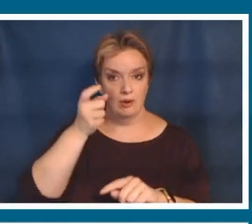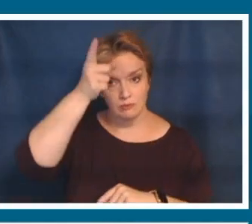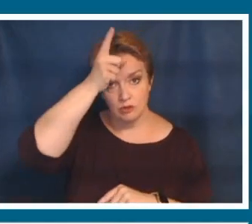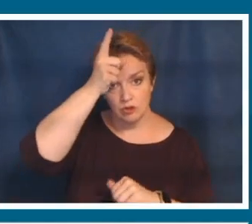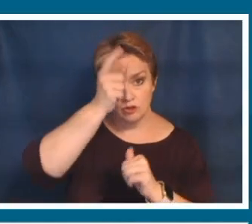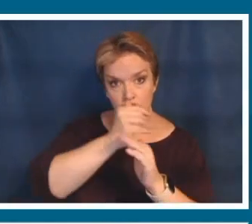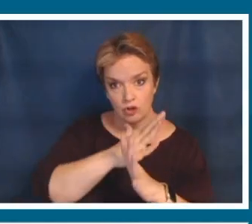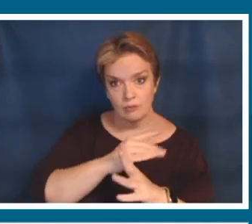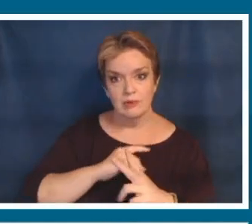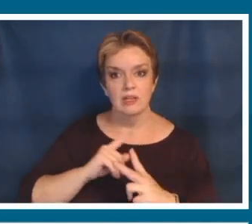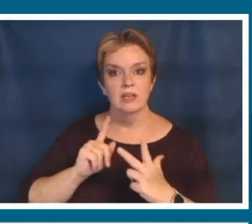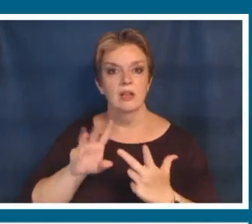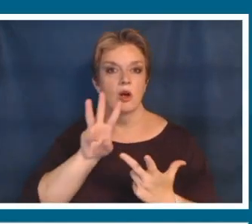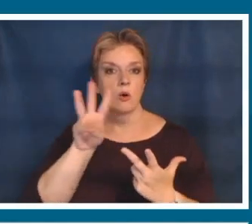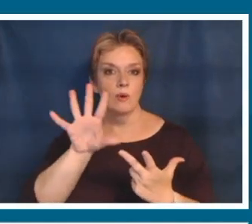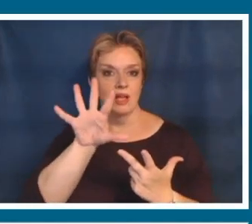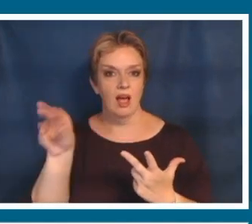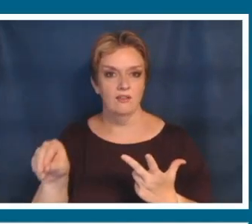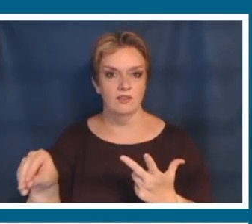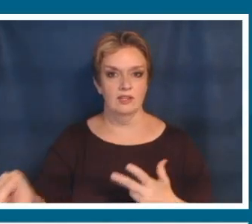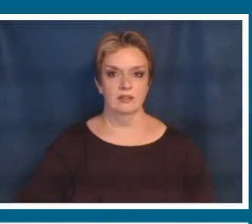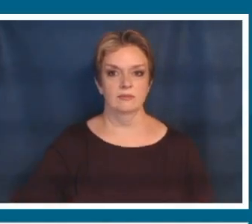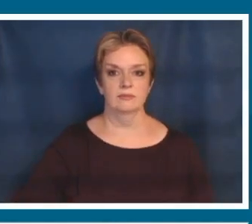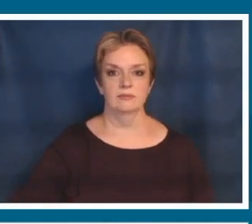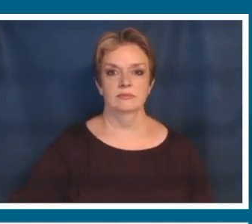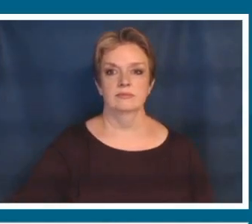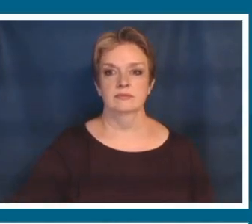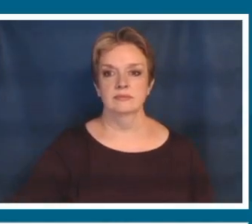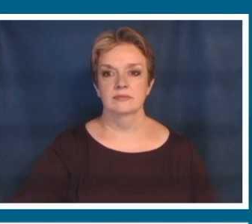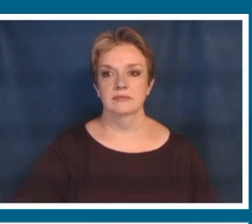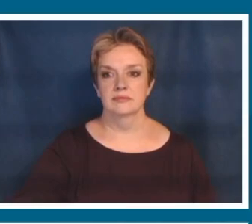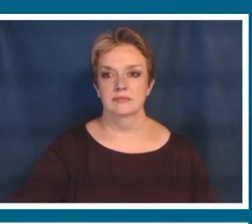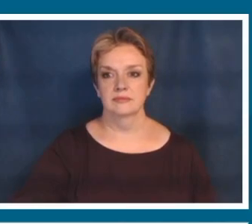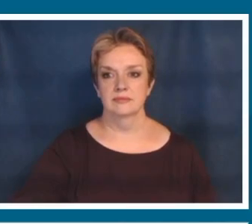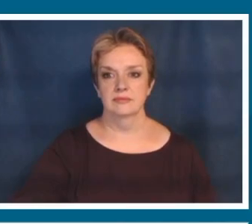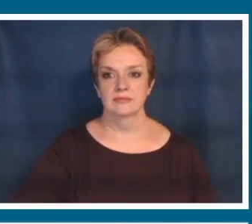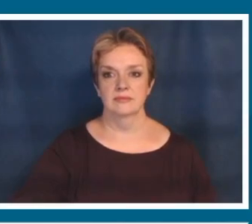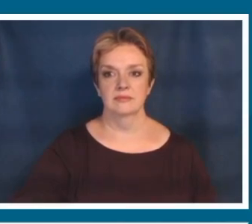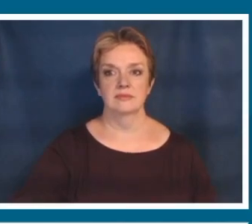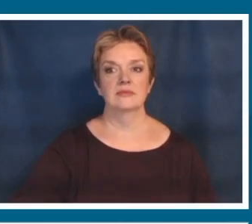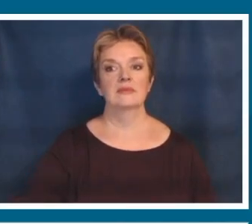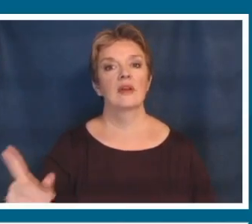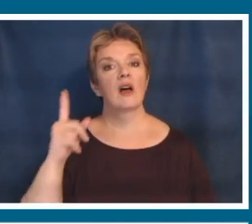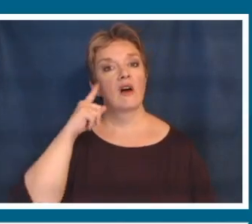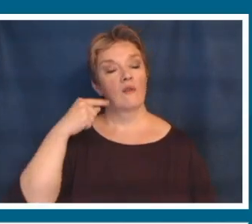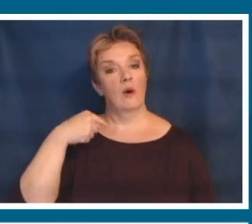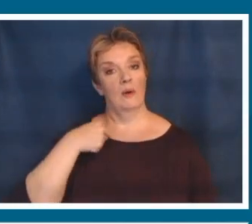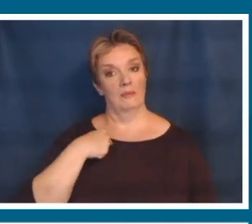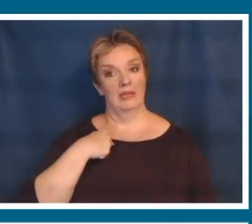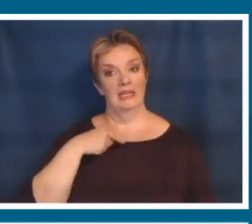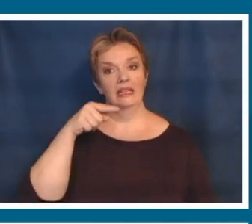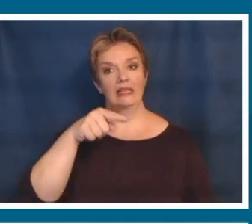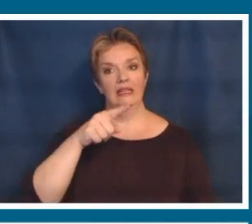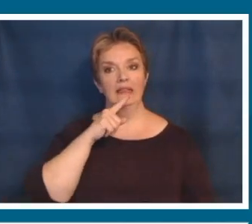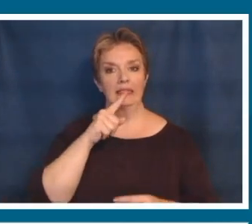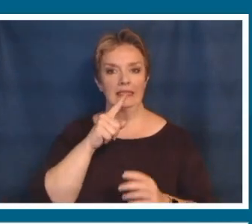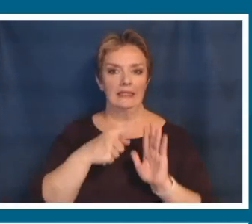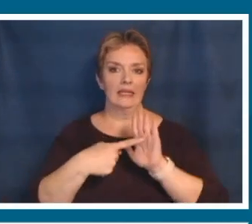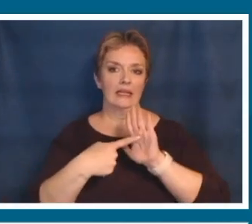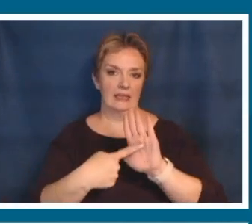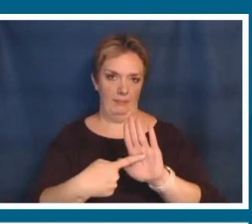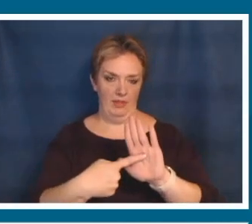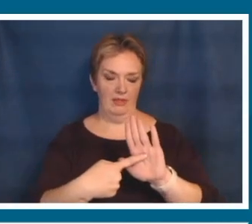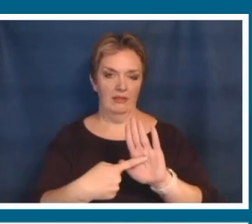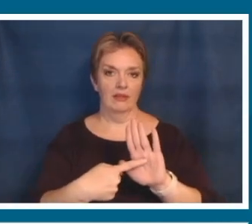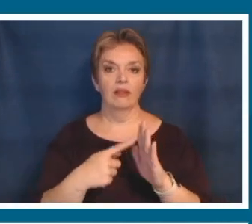And so for me, this primary source set is an example of using whatever